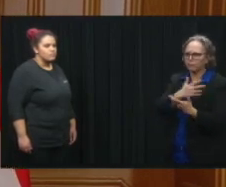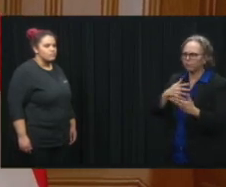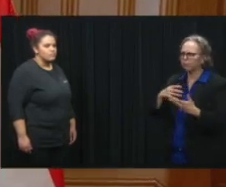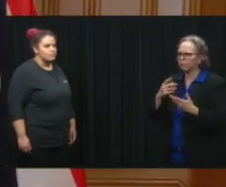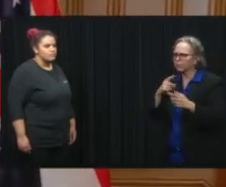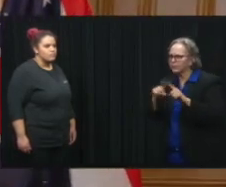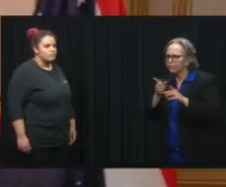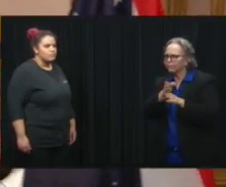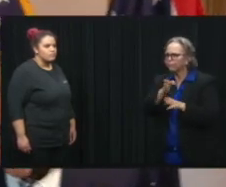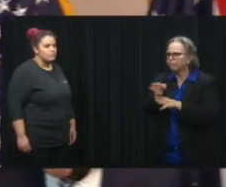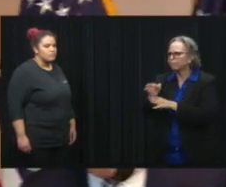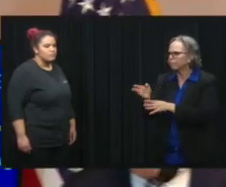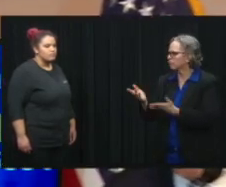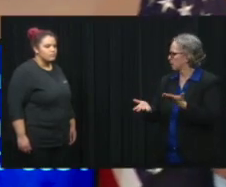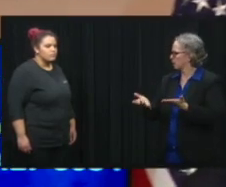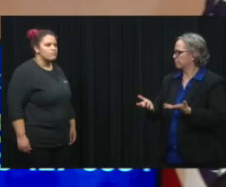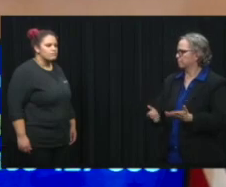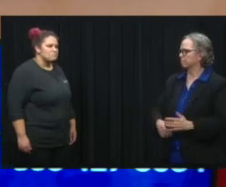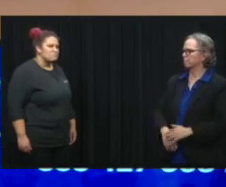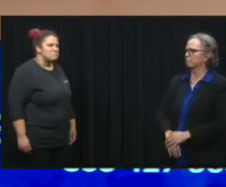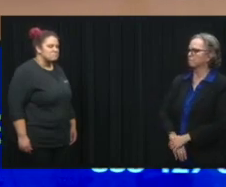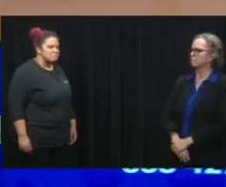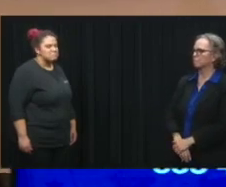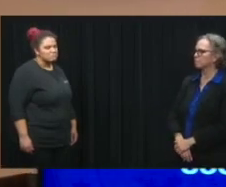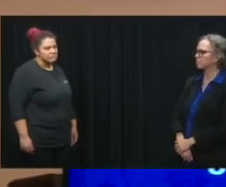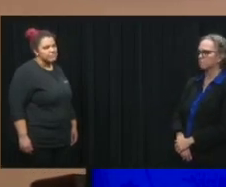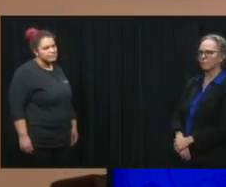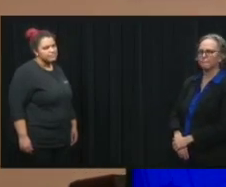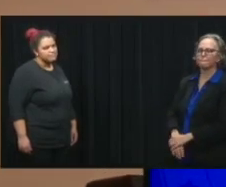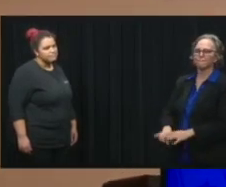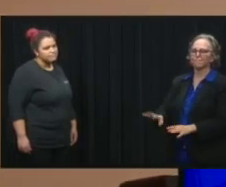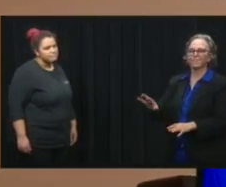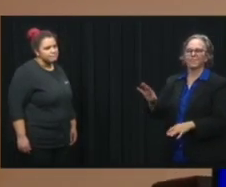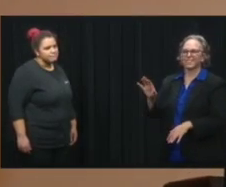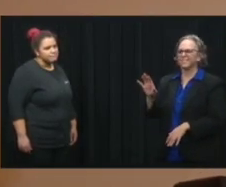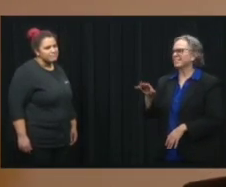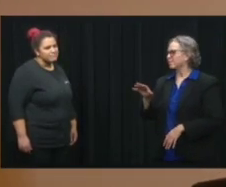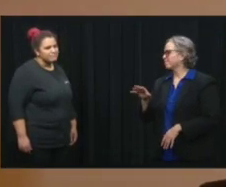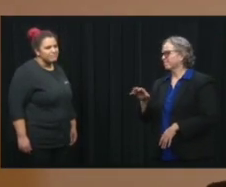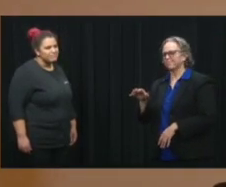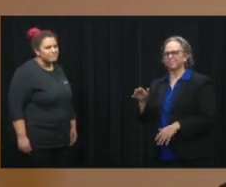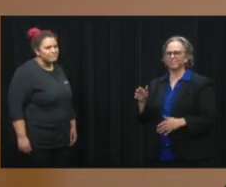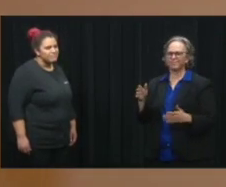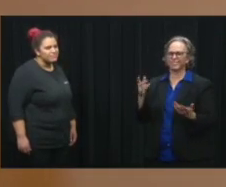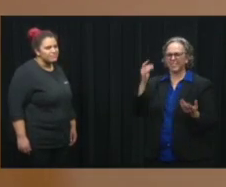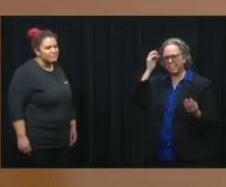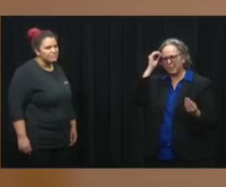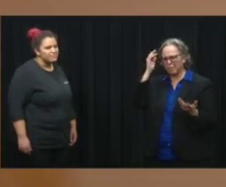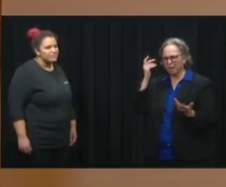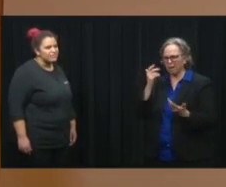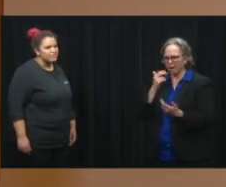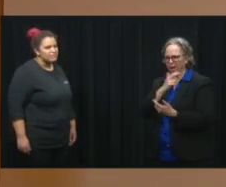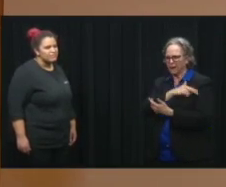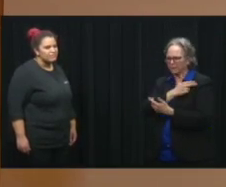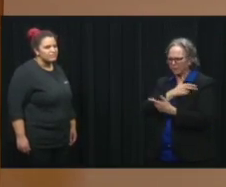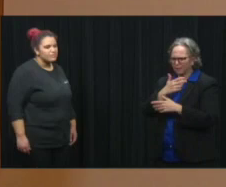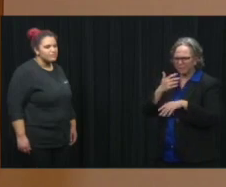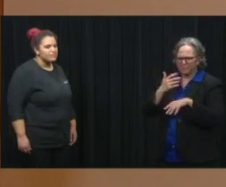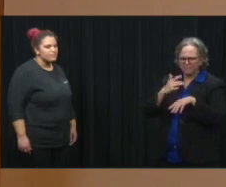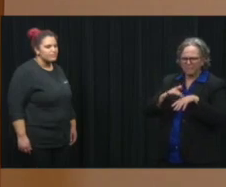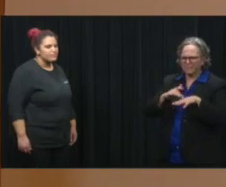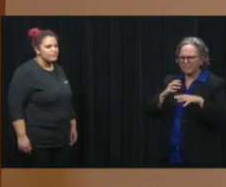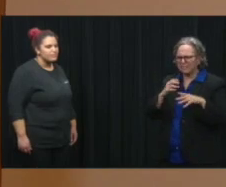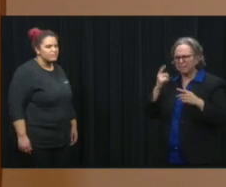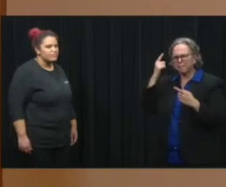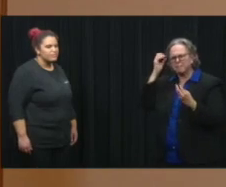Governor, we are, when you think about building out hospital capacity, you think of a couple things. You